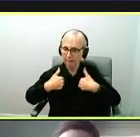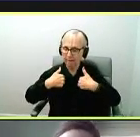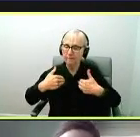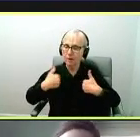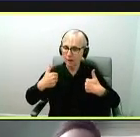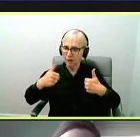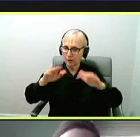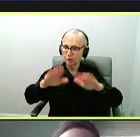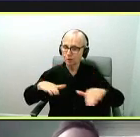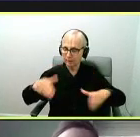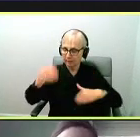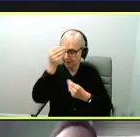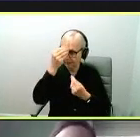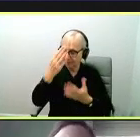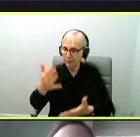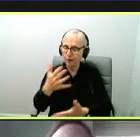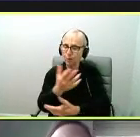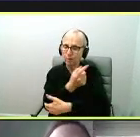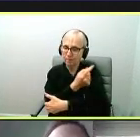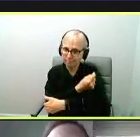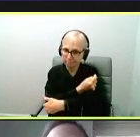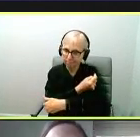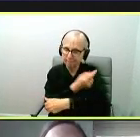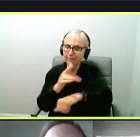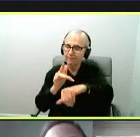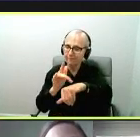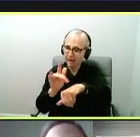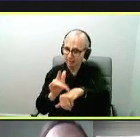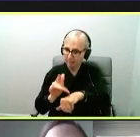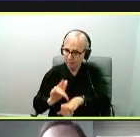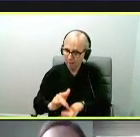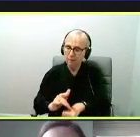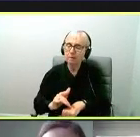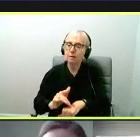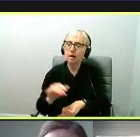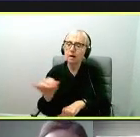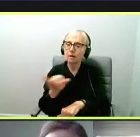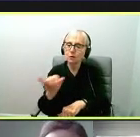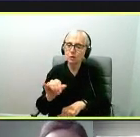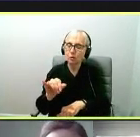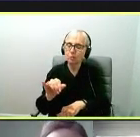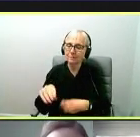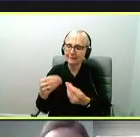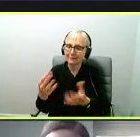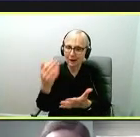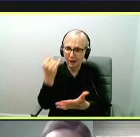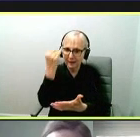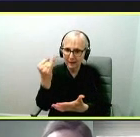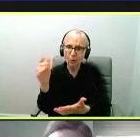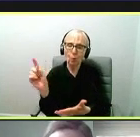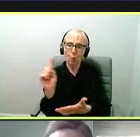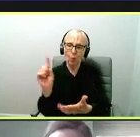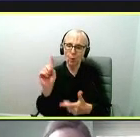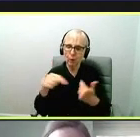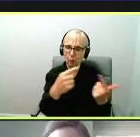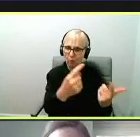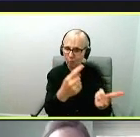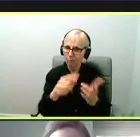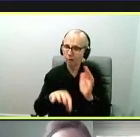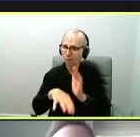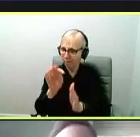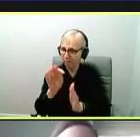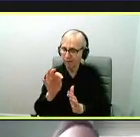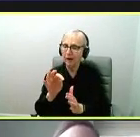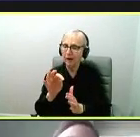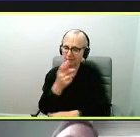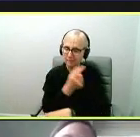is now available for their youngest aged children, and also providing resources in terms of where they can find a vaccine provider near